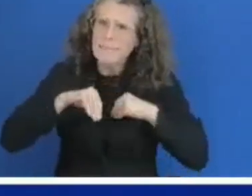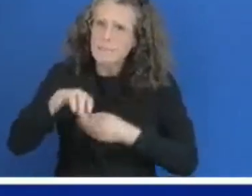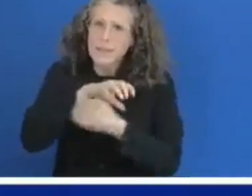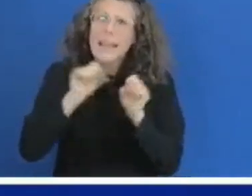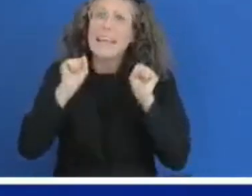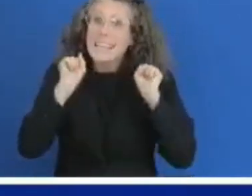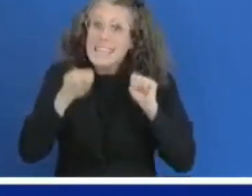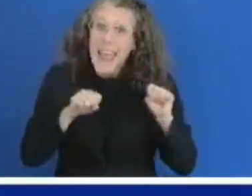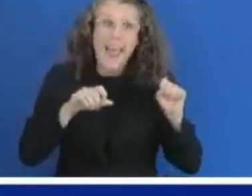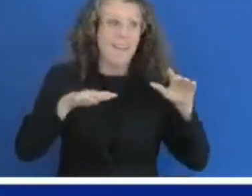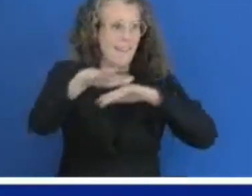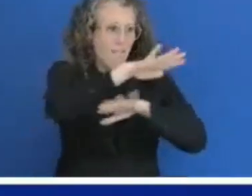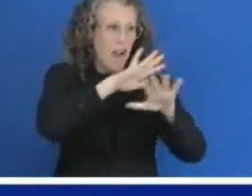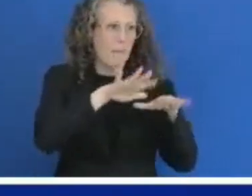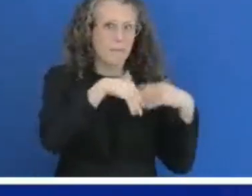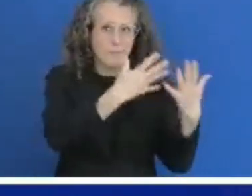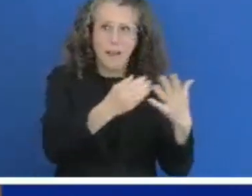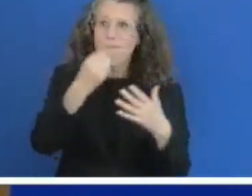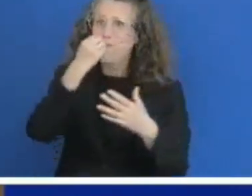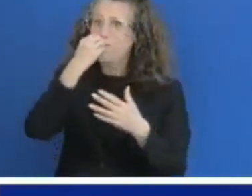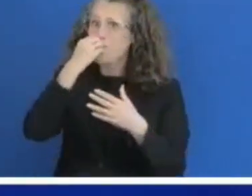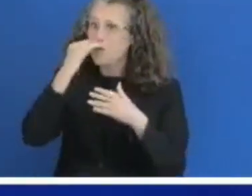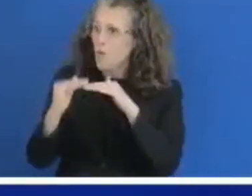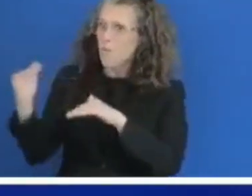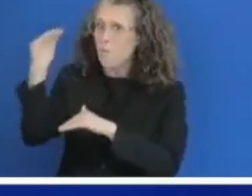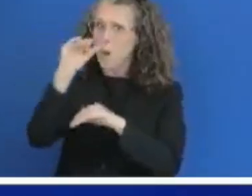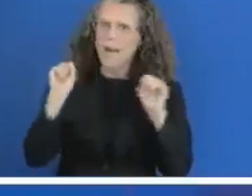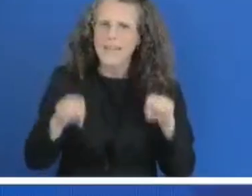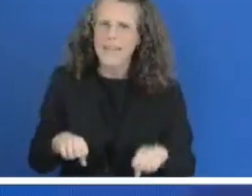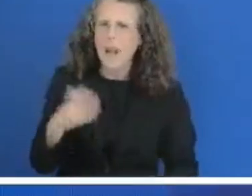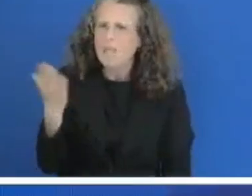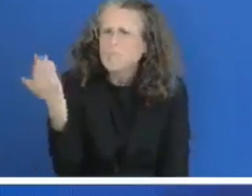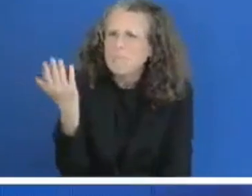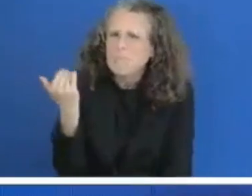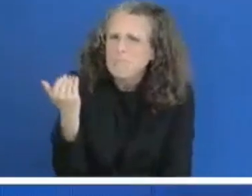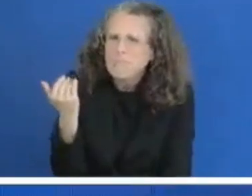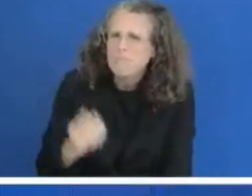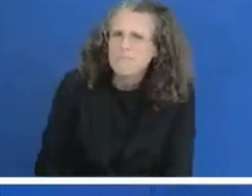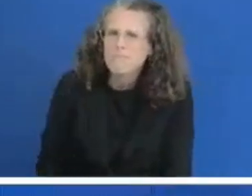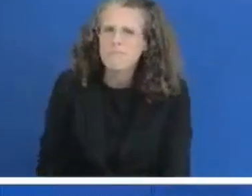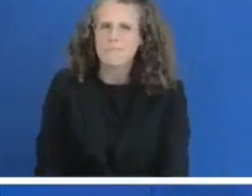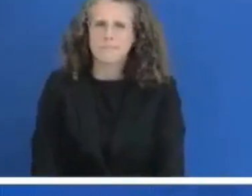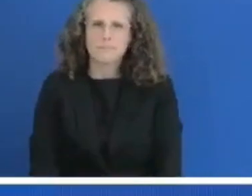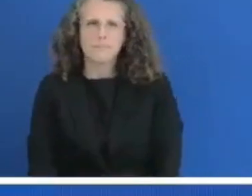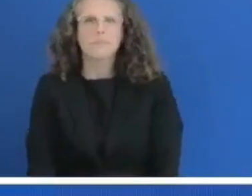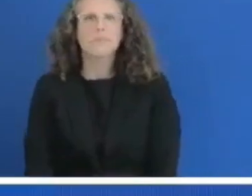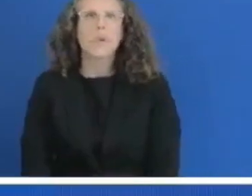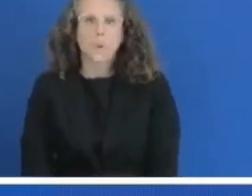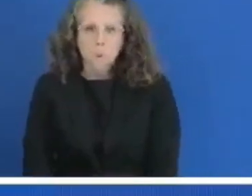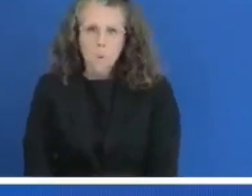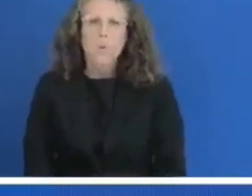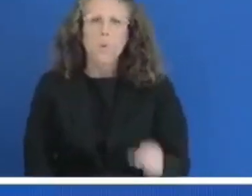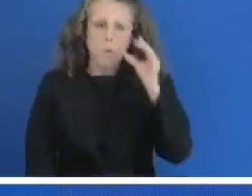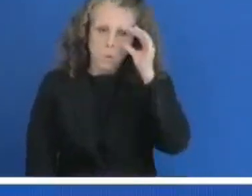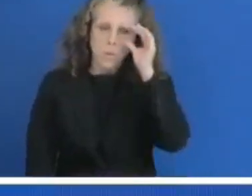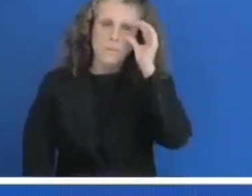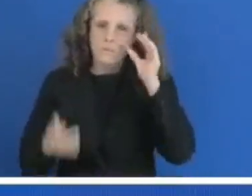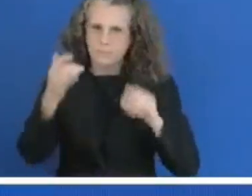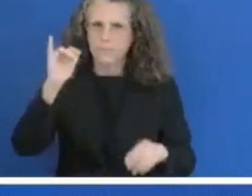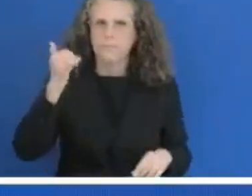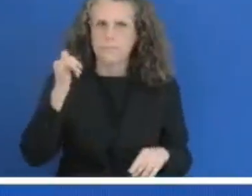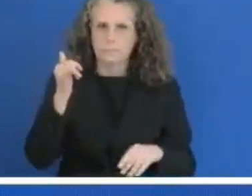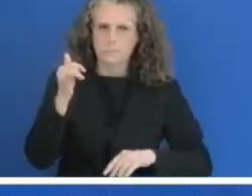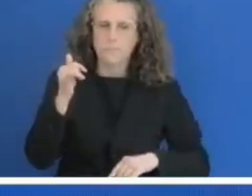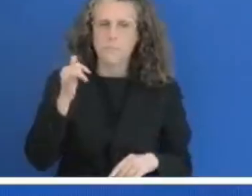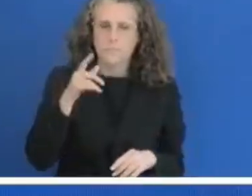produce food. Please explain. Absolutely. I think that is 100% true, and I'm glad you